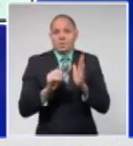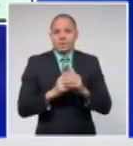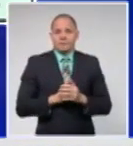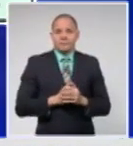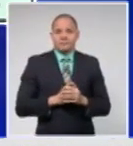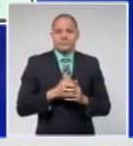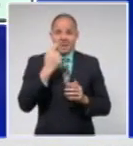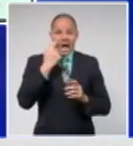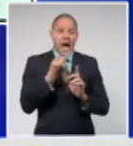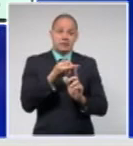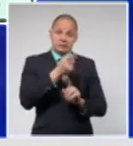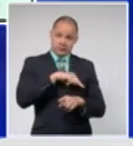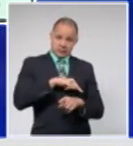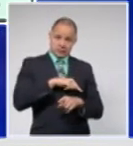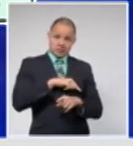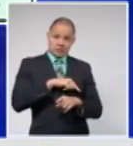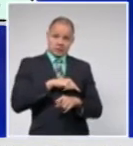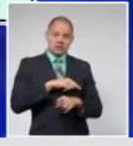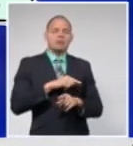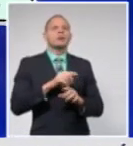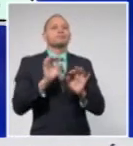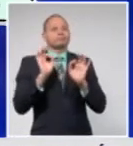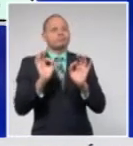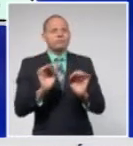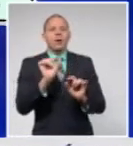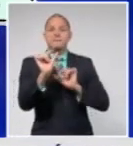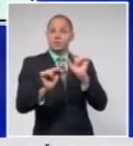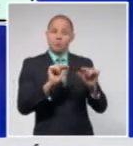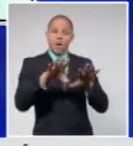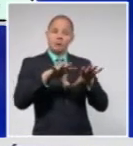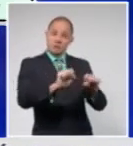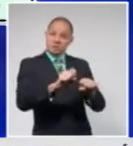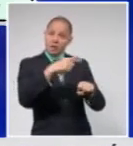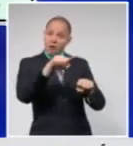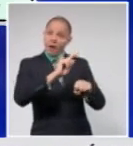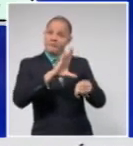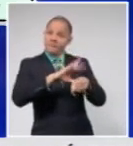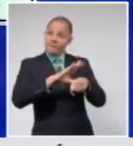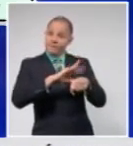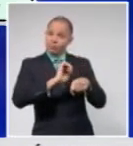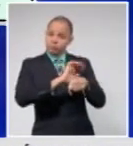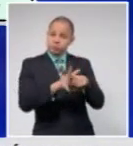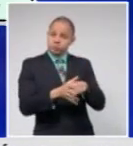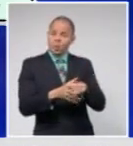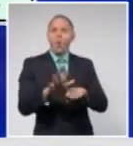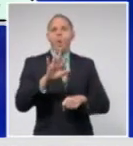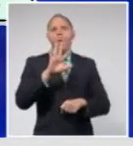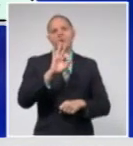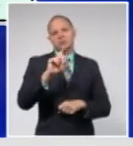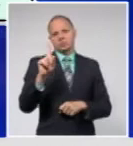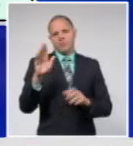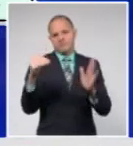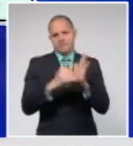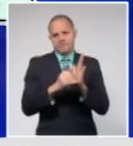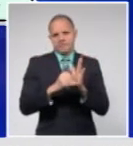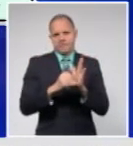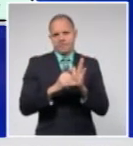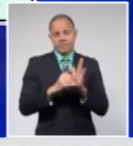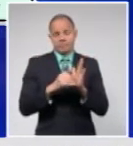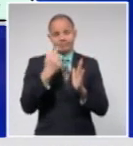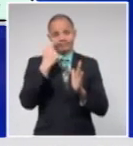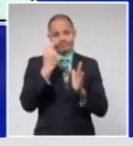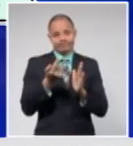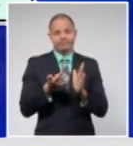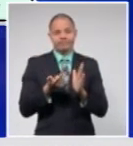14,231,407 infections, which represents the 52.41% of worldwide cases, and